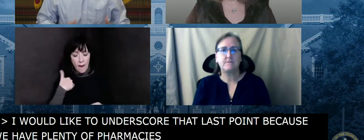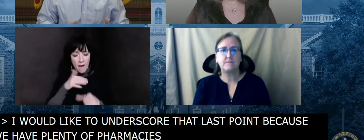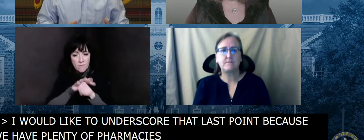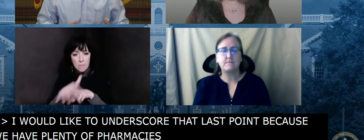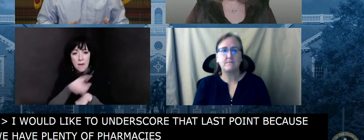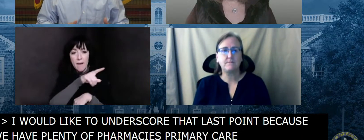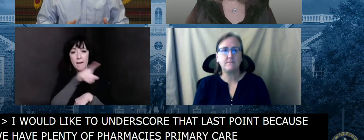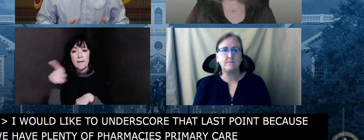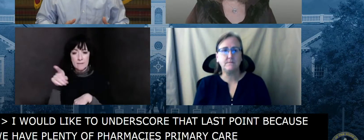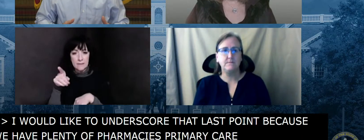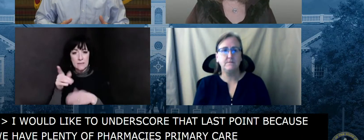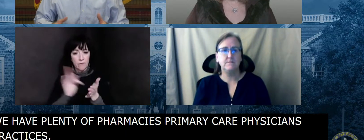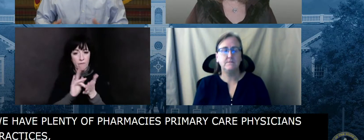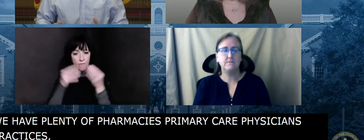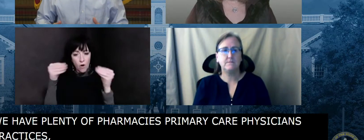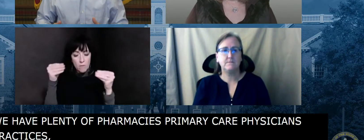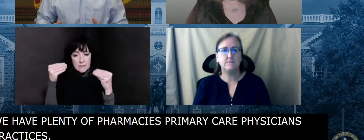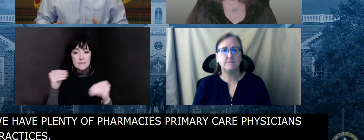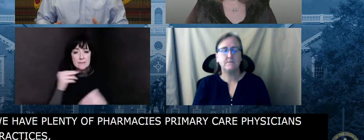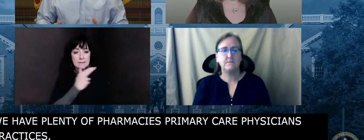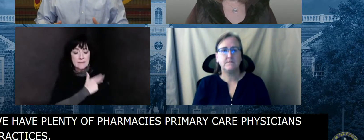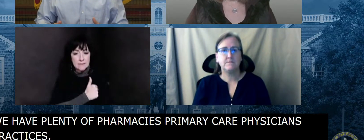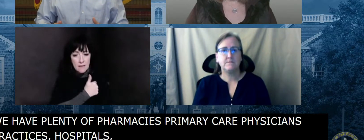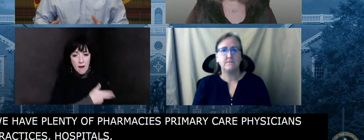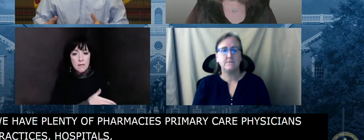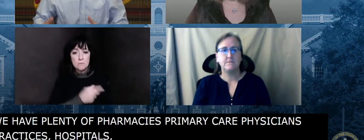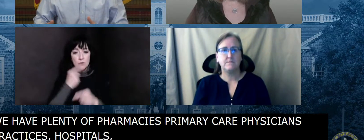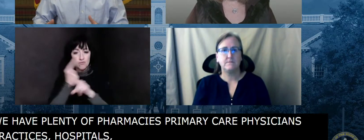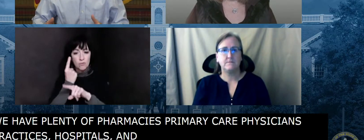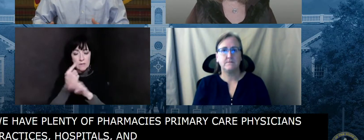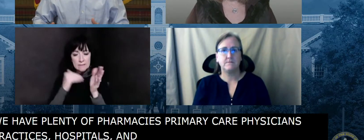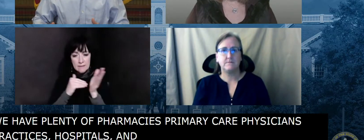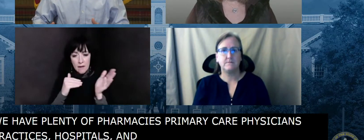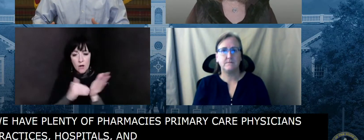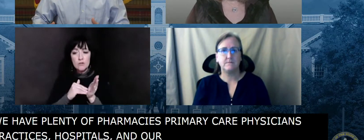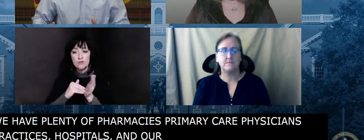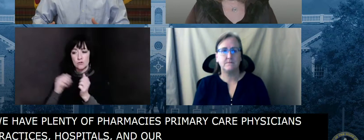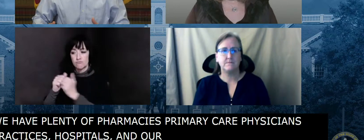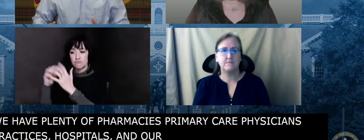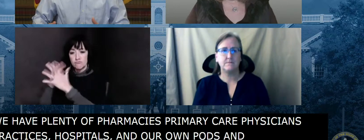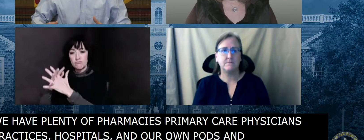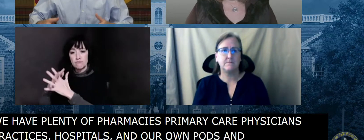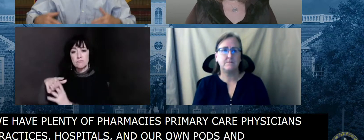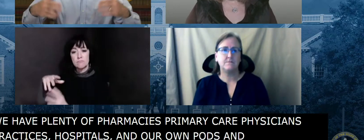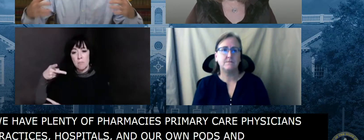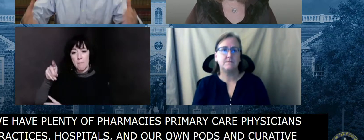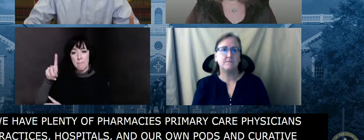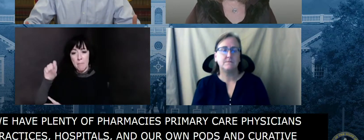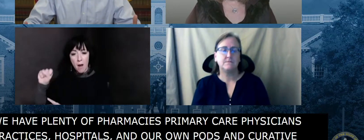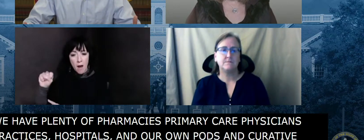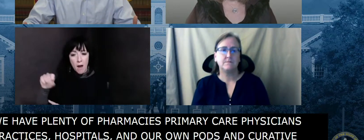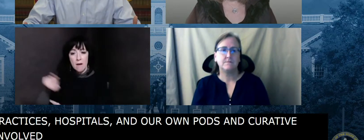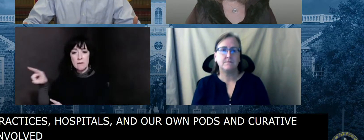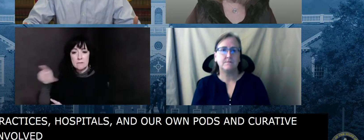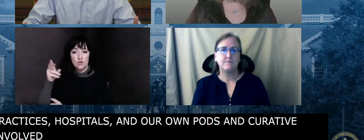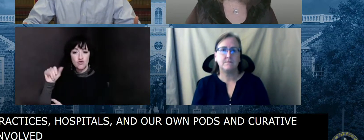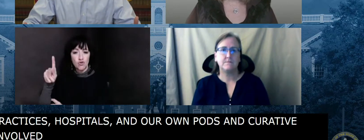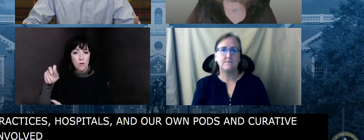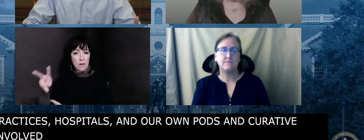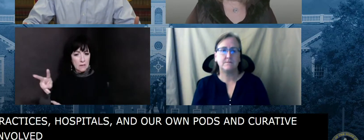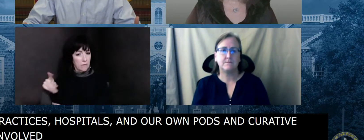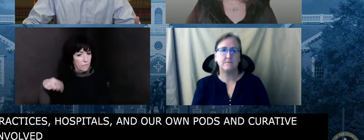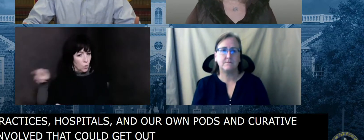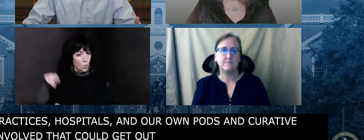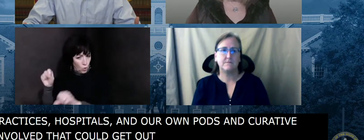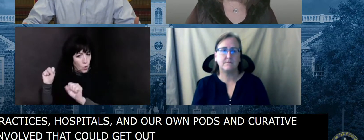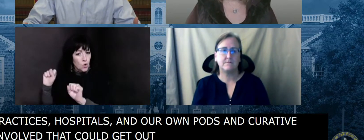practices, hospitals, and our own pods and Curative and Vault that could get out thousands more doses